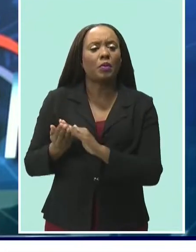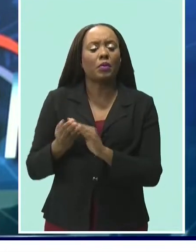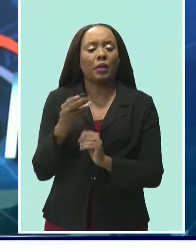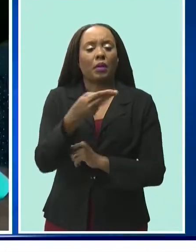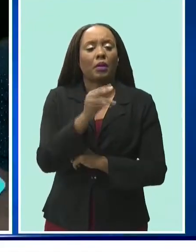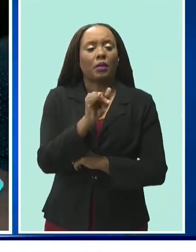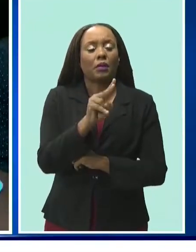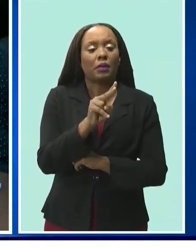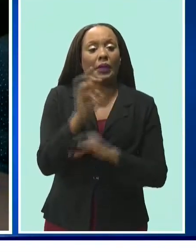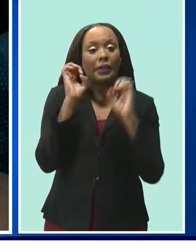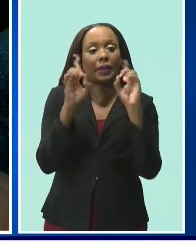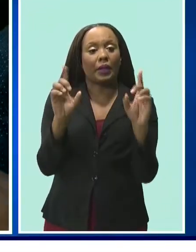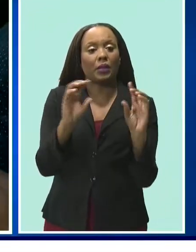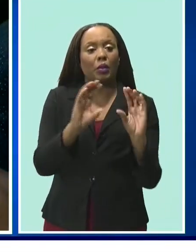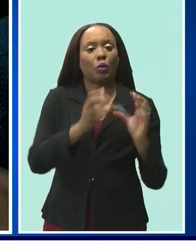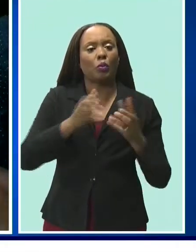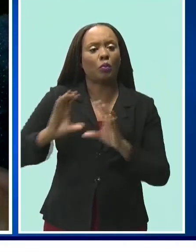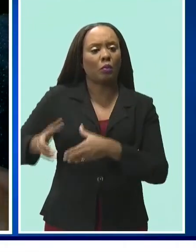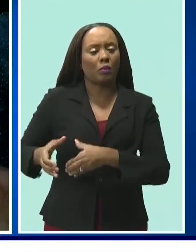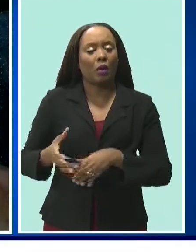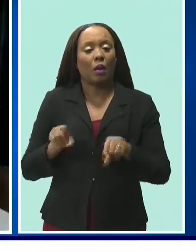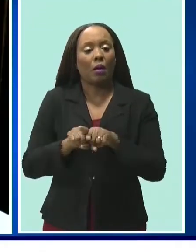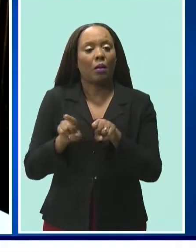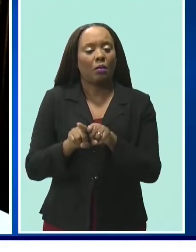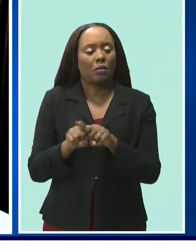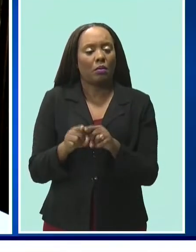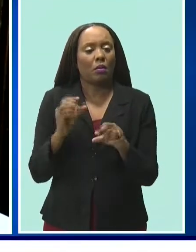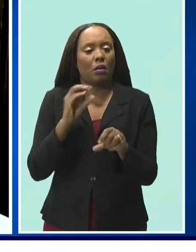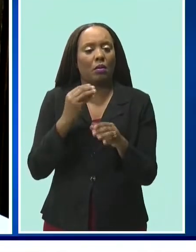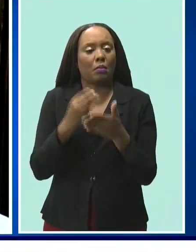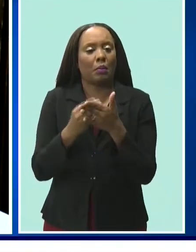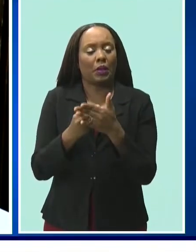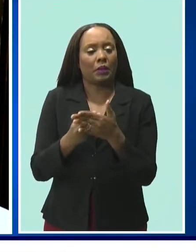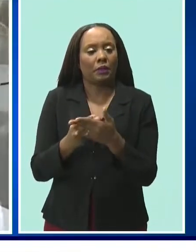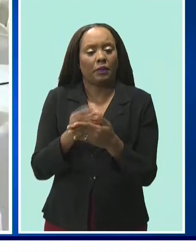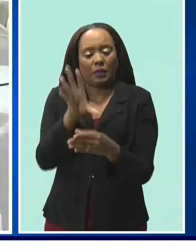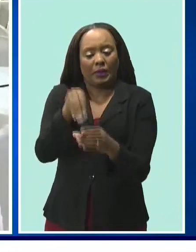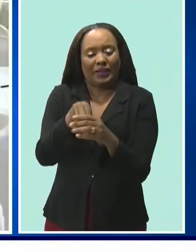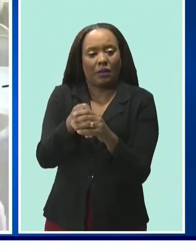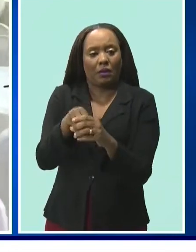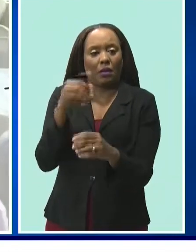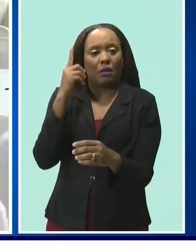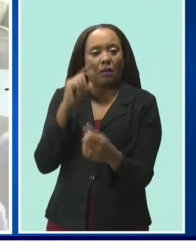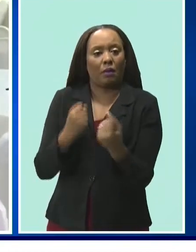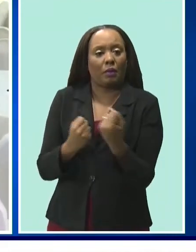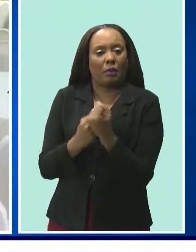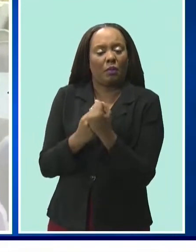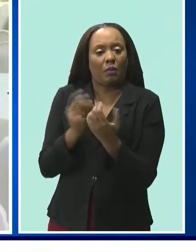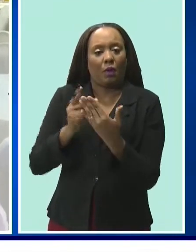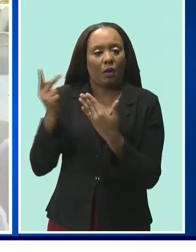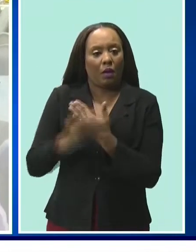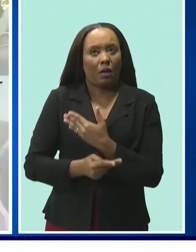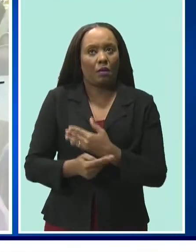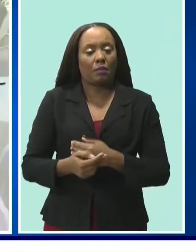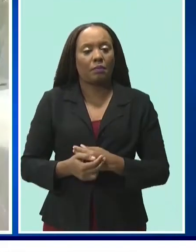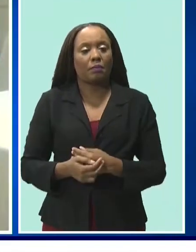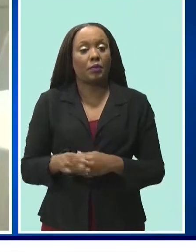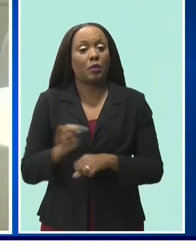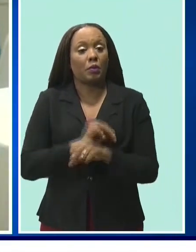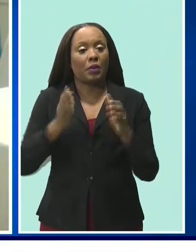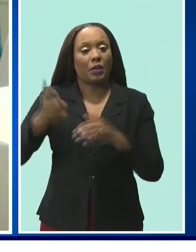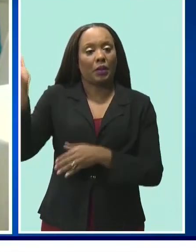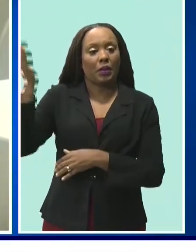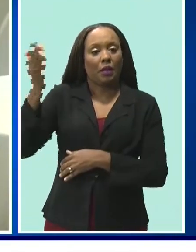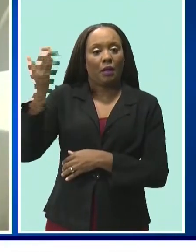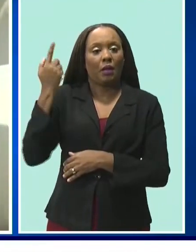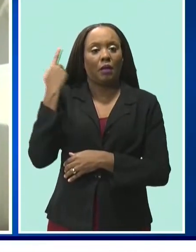community-based HIV education groups and the reintroduction of funding for similar programs. She made the appeal during her speech at the National Assistance